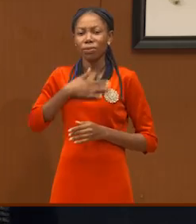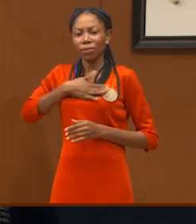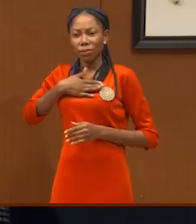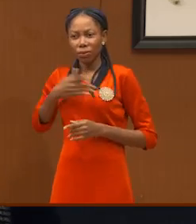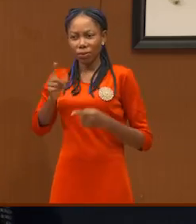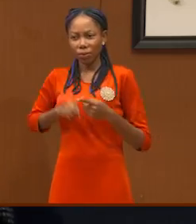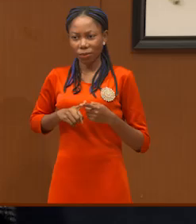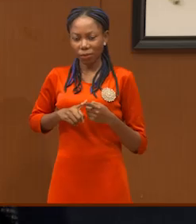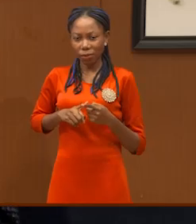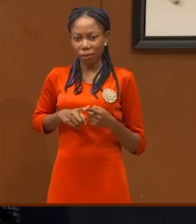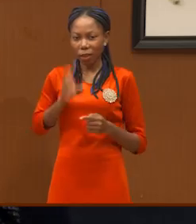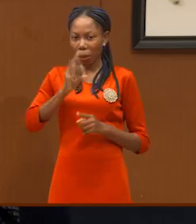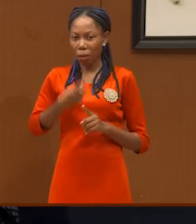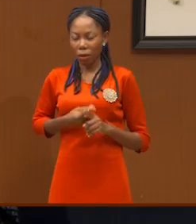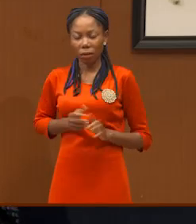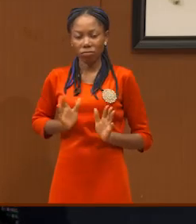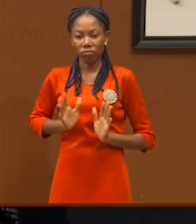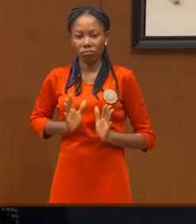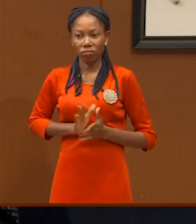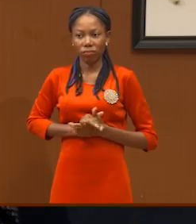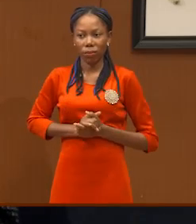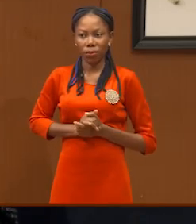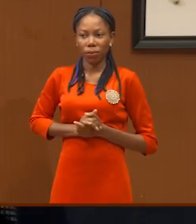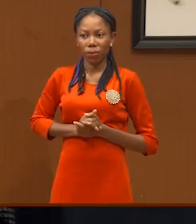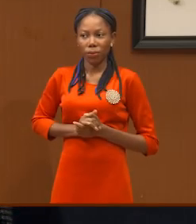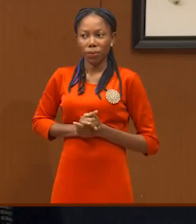October, November, December, January, February.